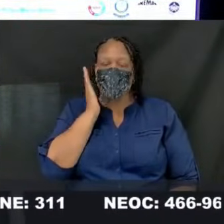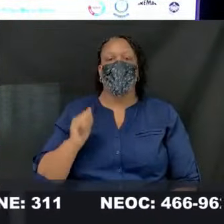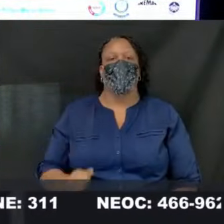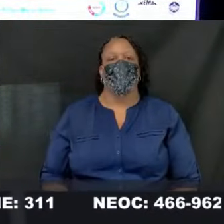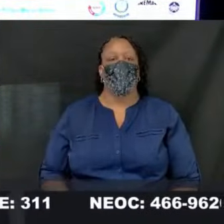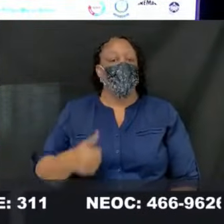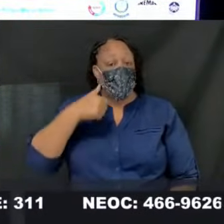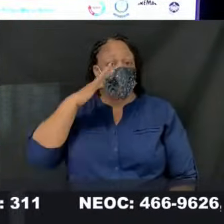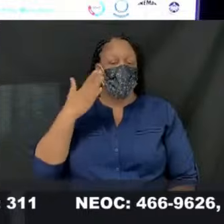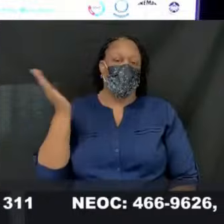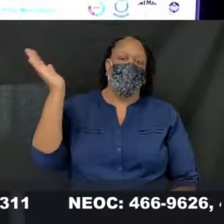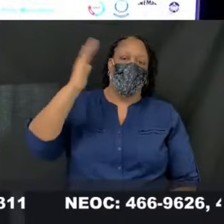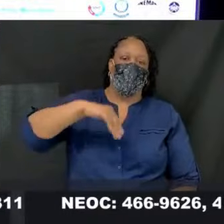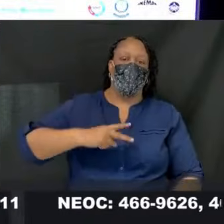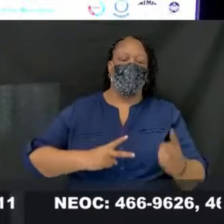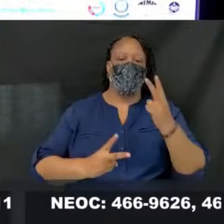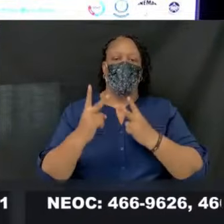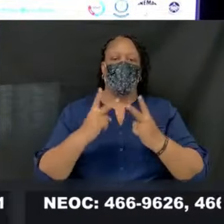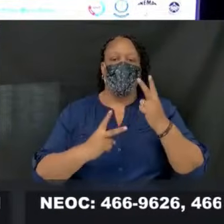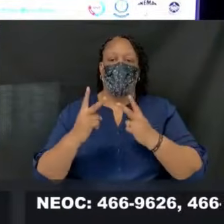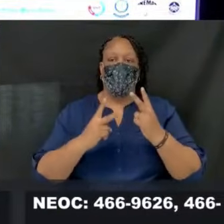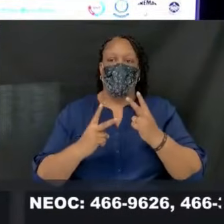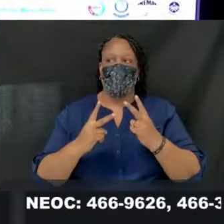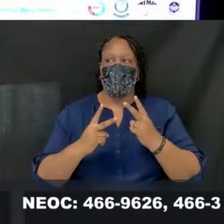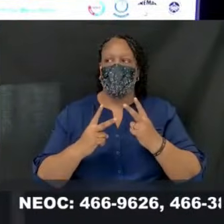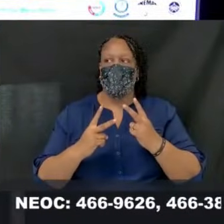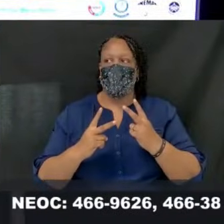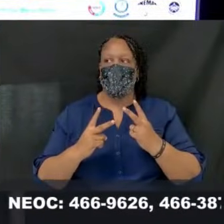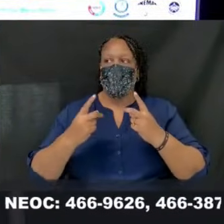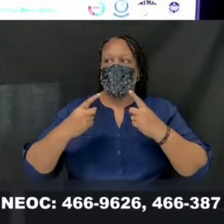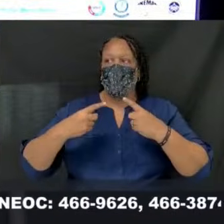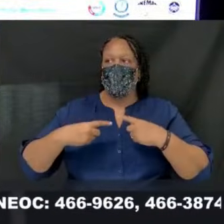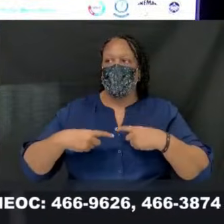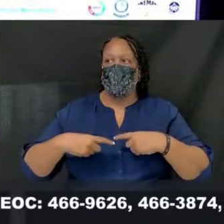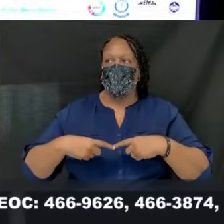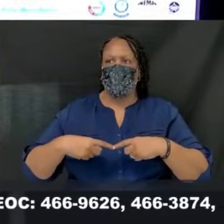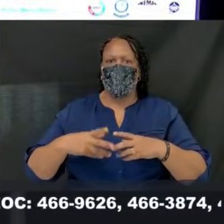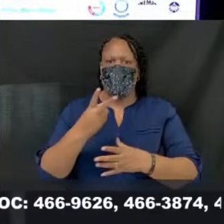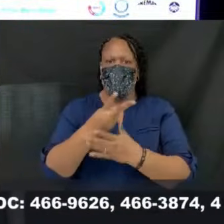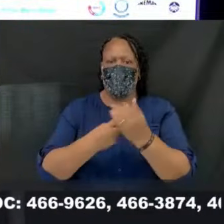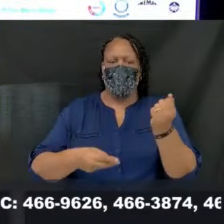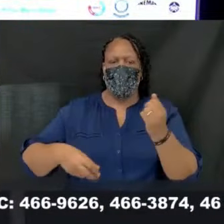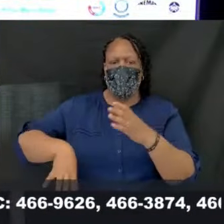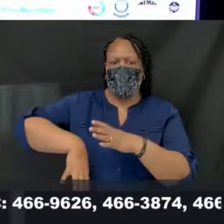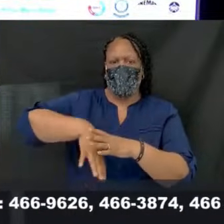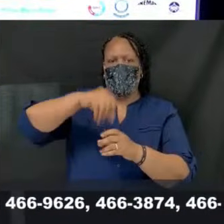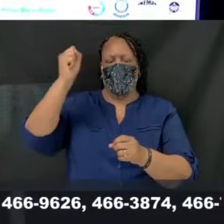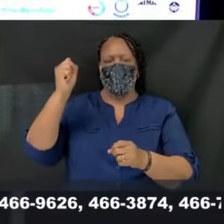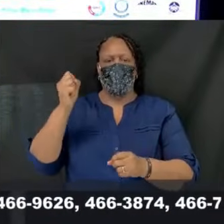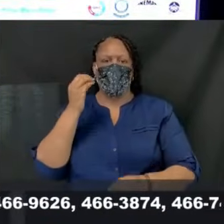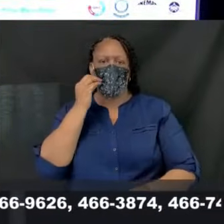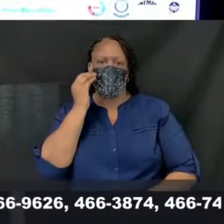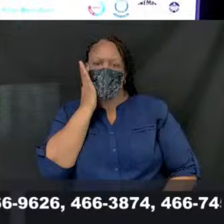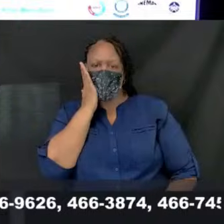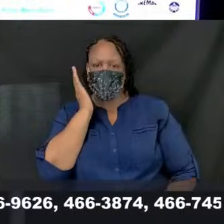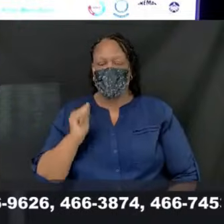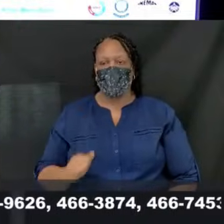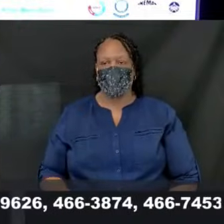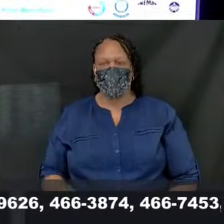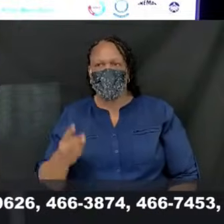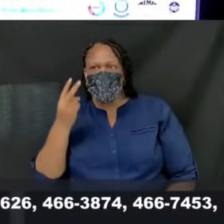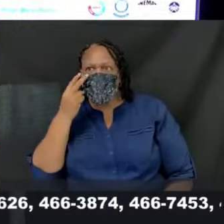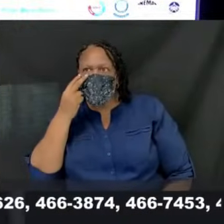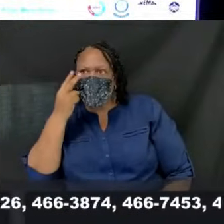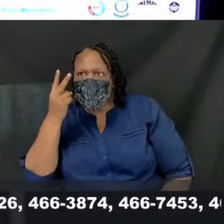by Romney, who left the hotel compound with Brown. This was captured on the hotel